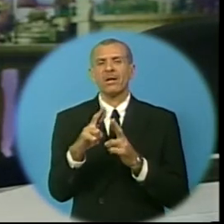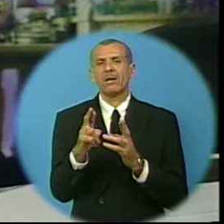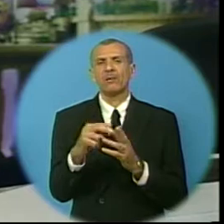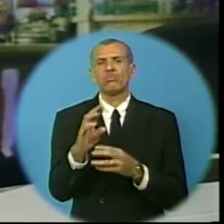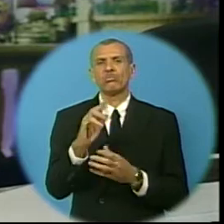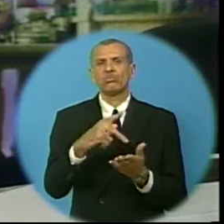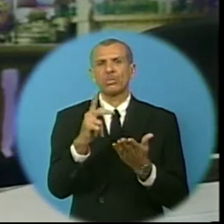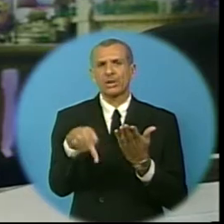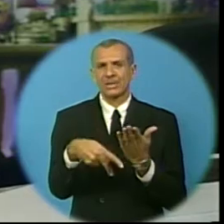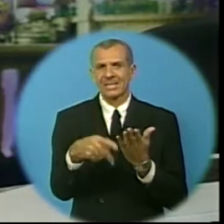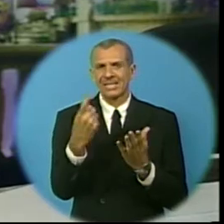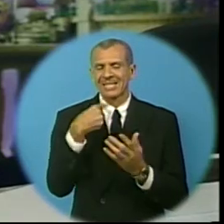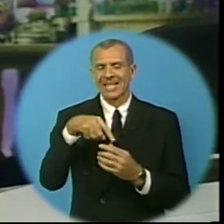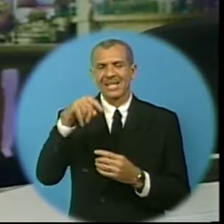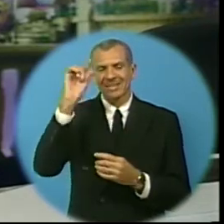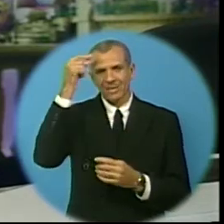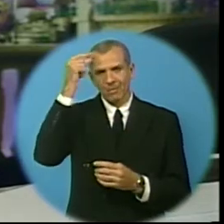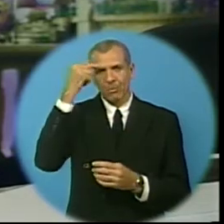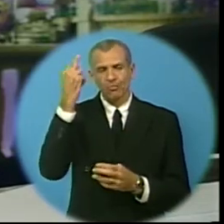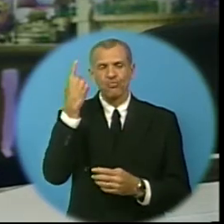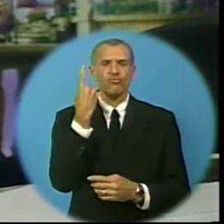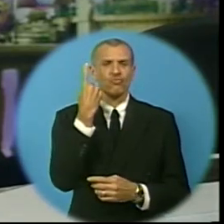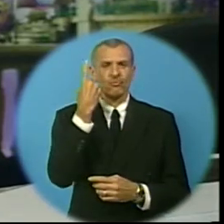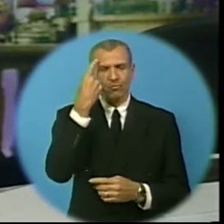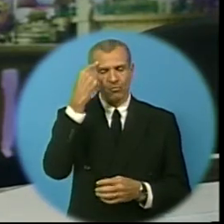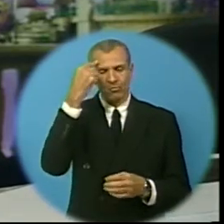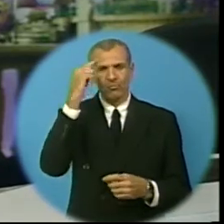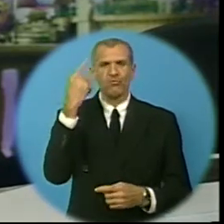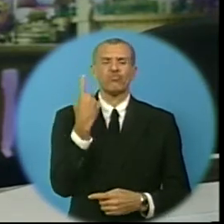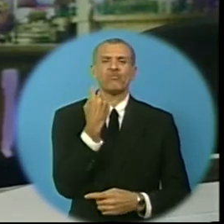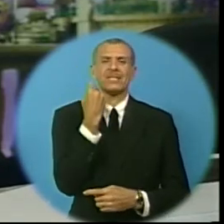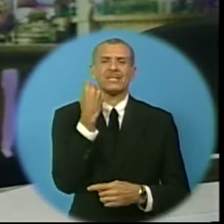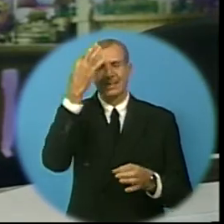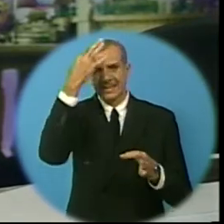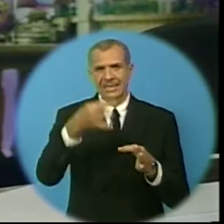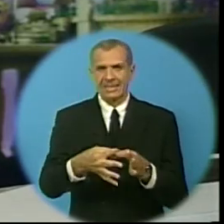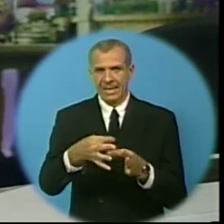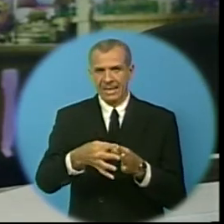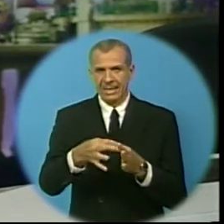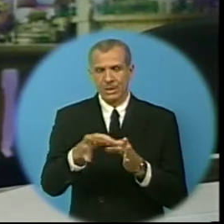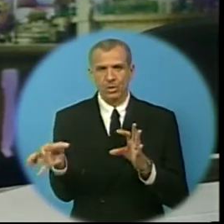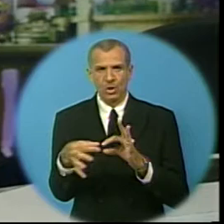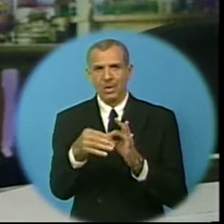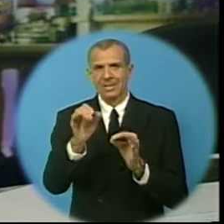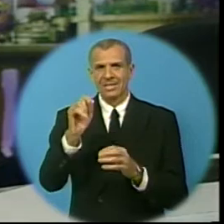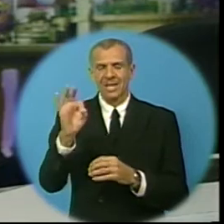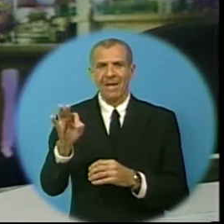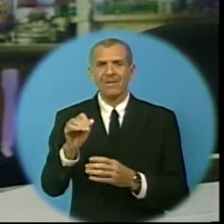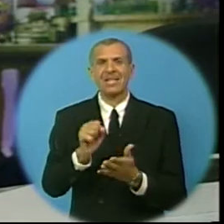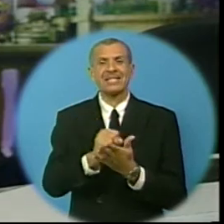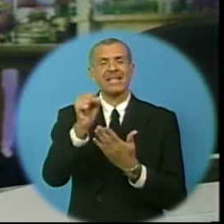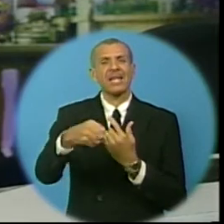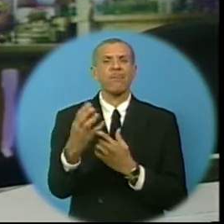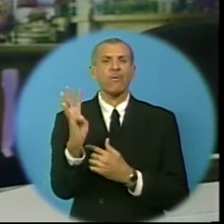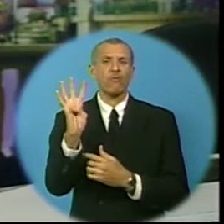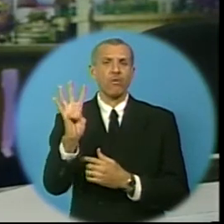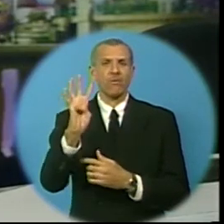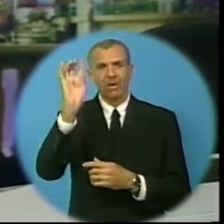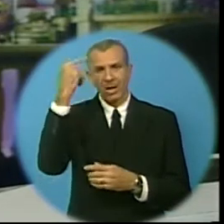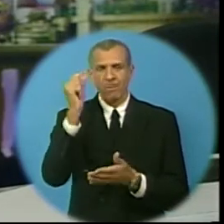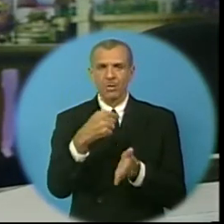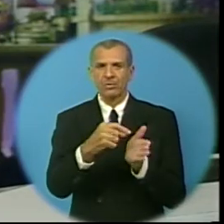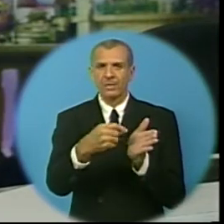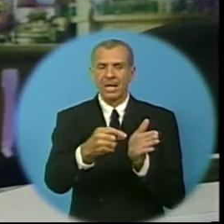He says Cabinet recently agreed to the proposal for Barbados to join CAF, and on September 4th this year, government signed